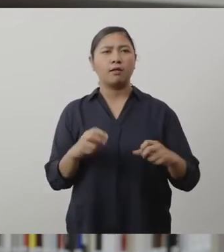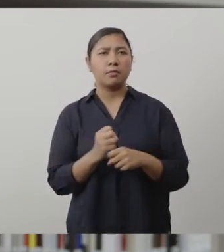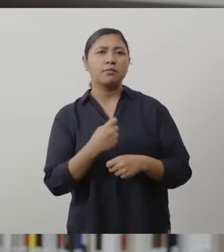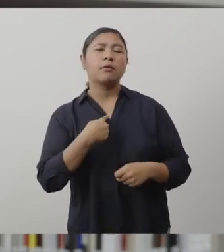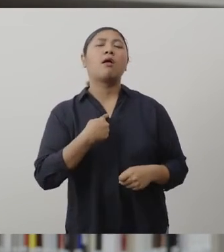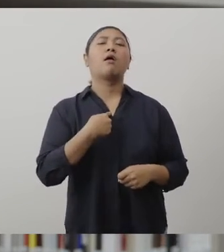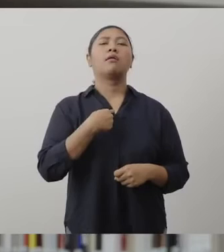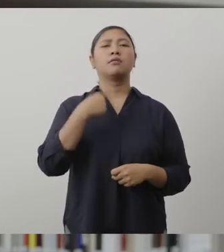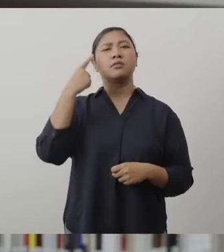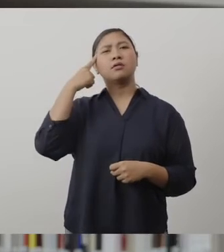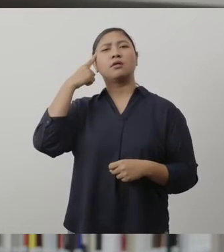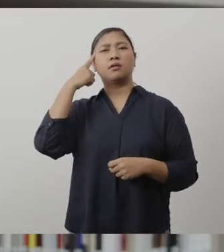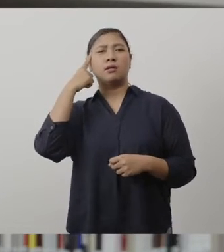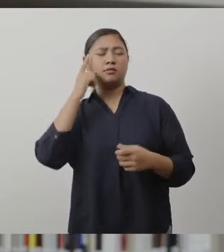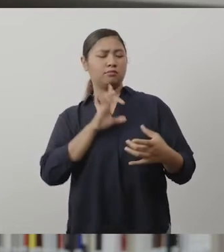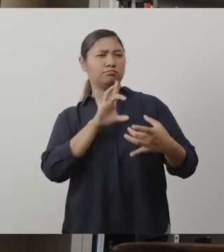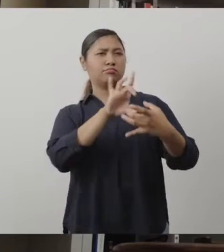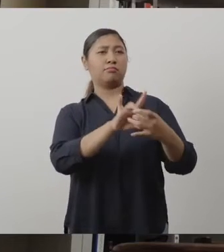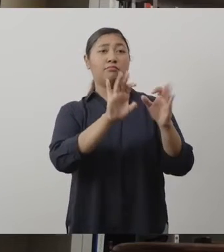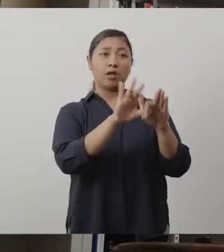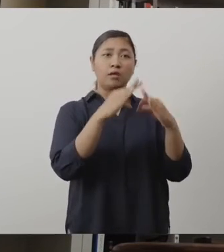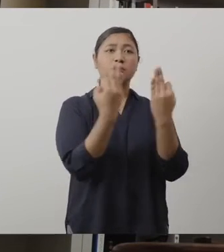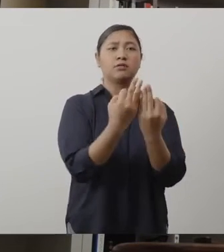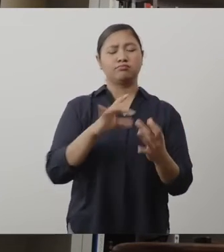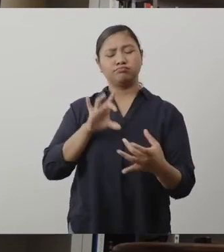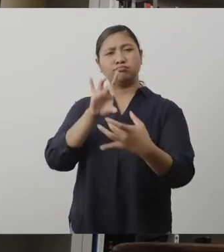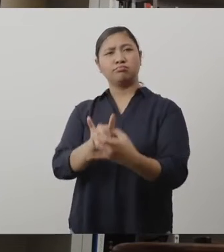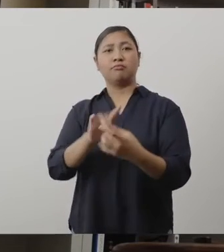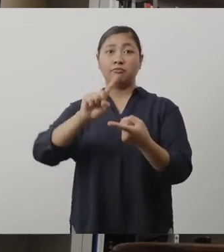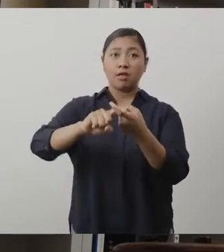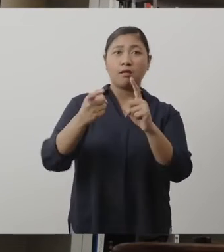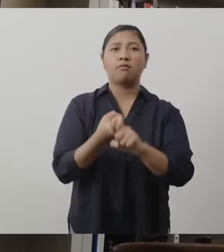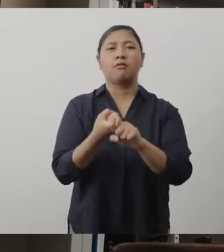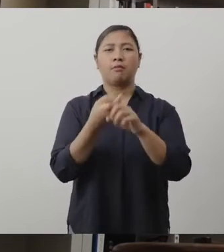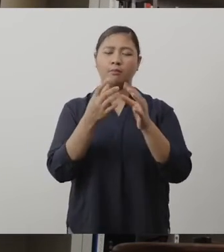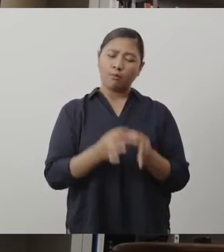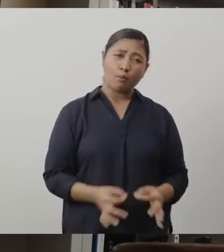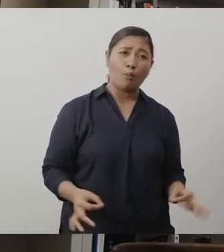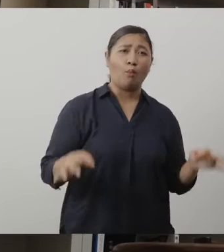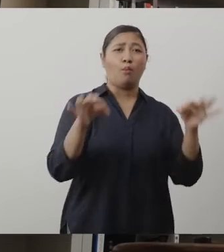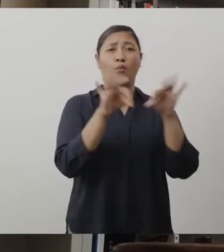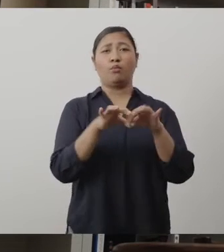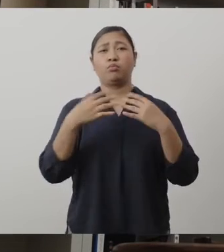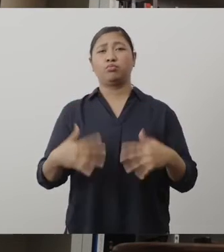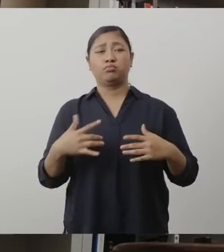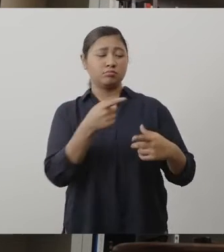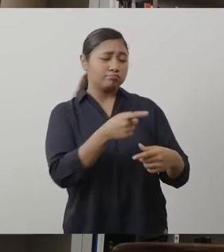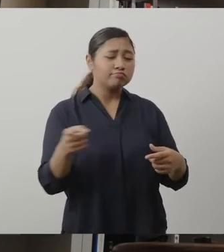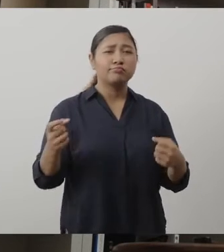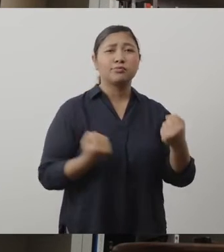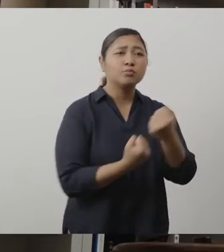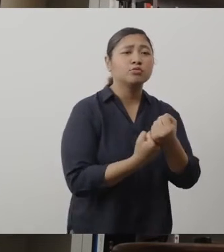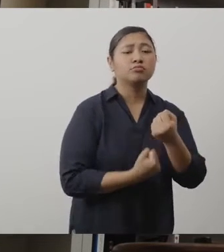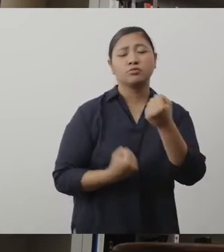by simply balancing planks onto each other, it's almost as if they're reflecting how I, in my own relationship, my family, my